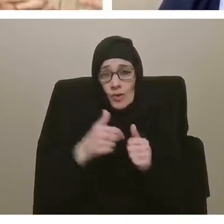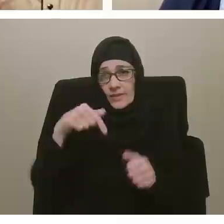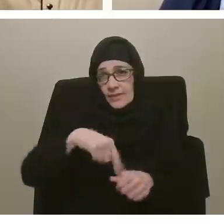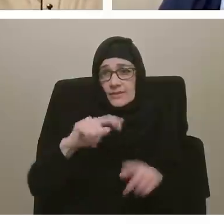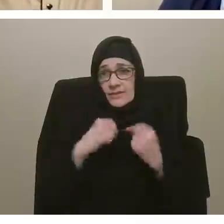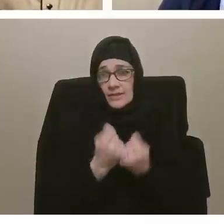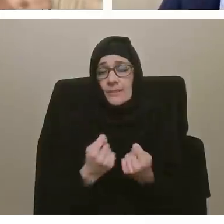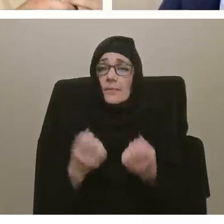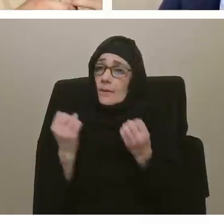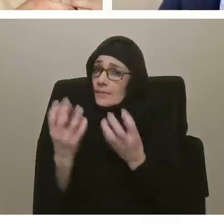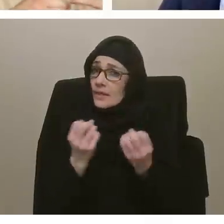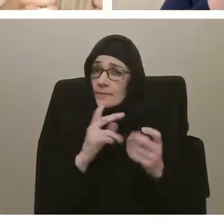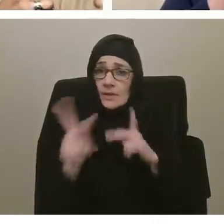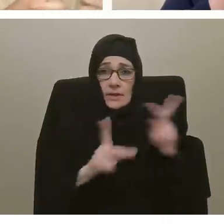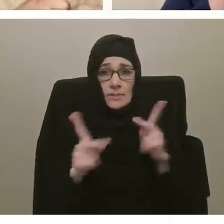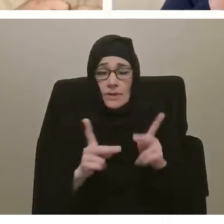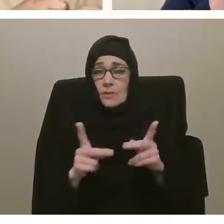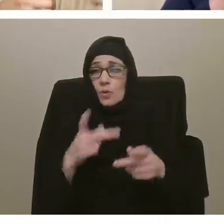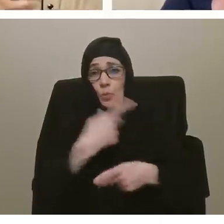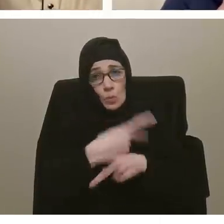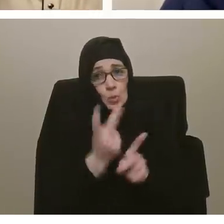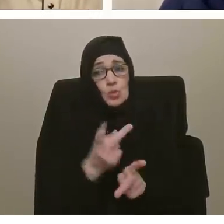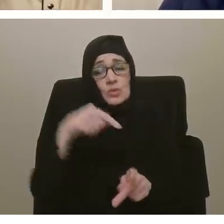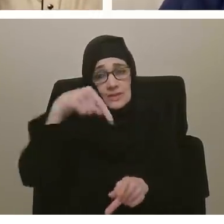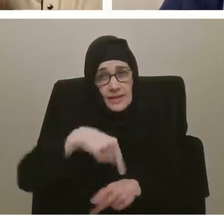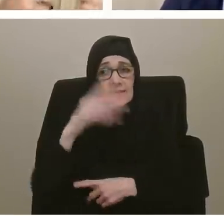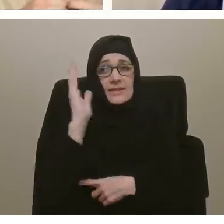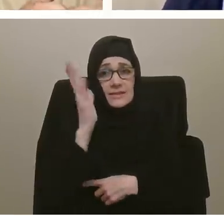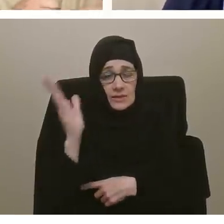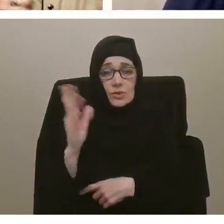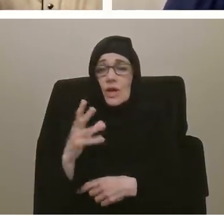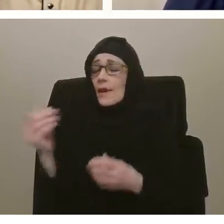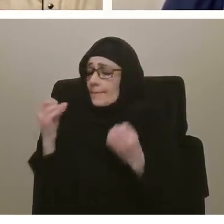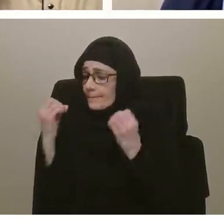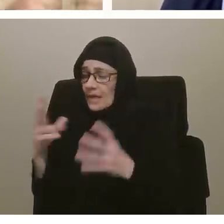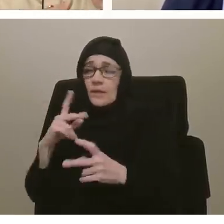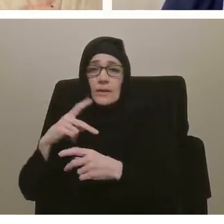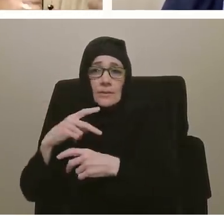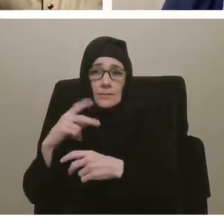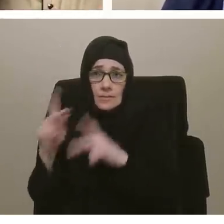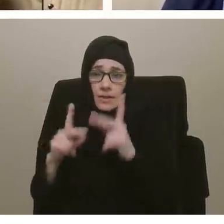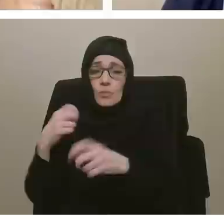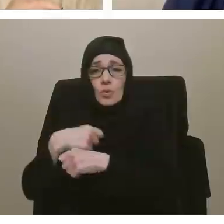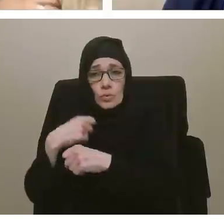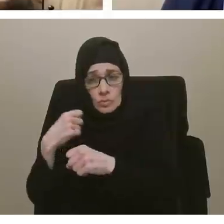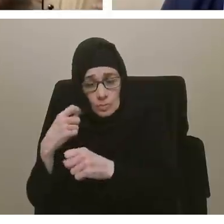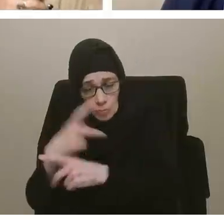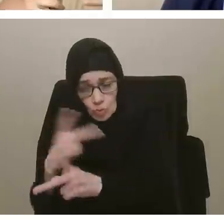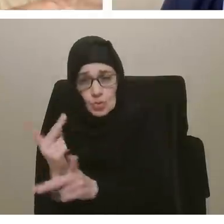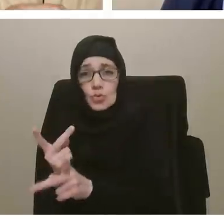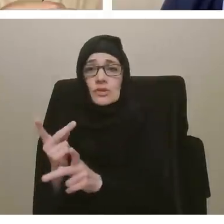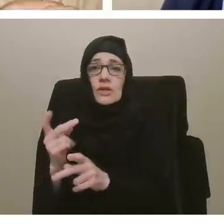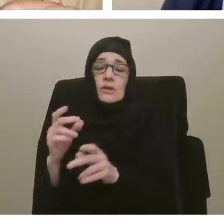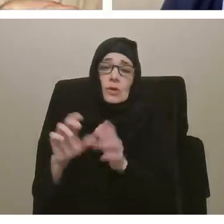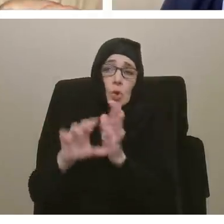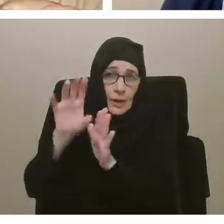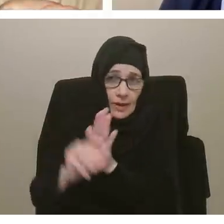producing these different series, and a bunch of people that have been producing curriculum and working on engineering and creative.